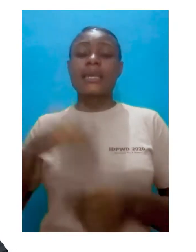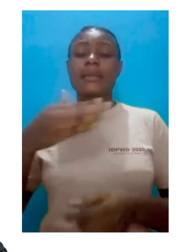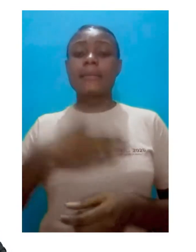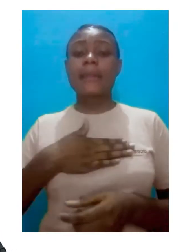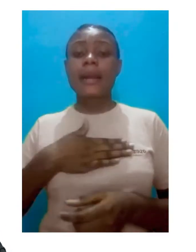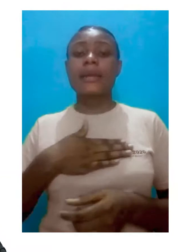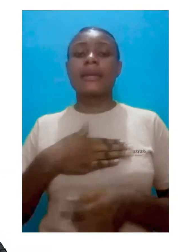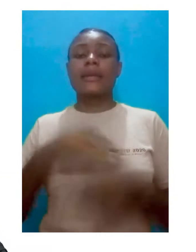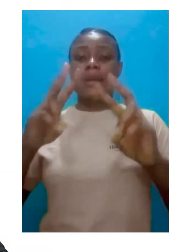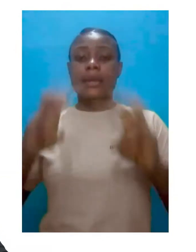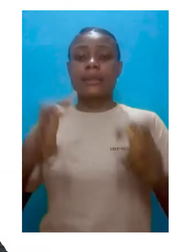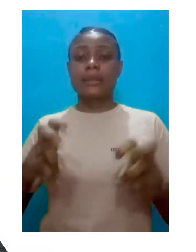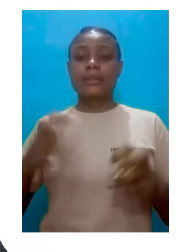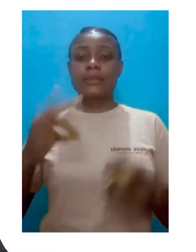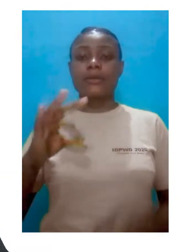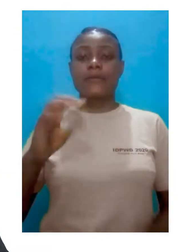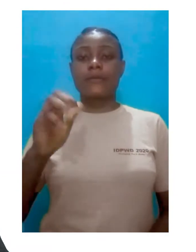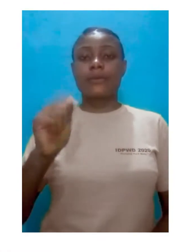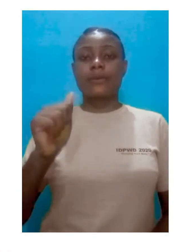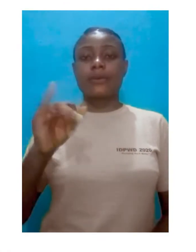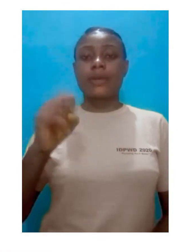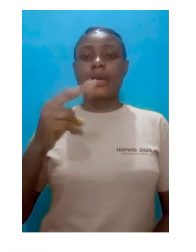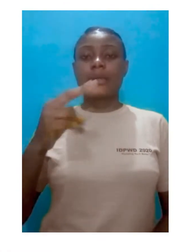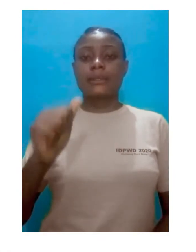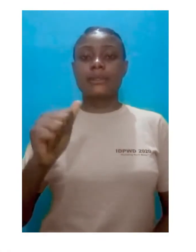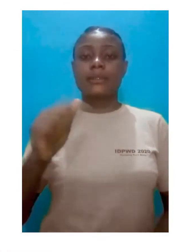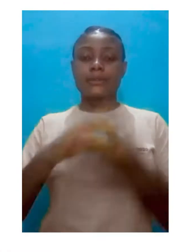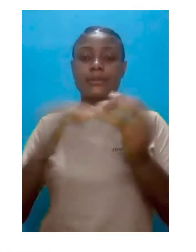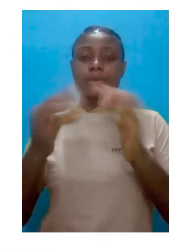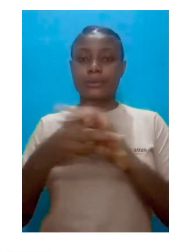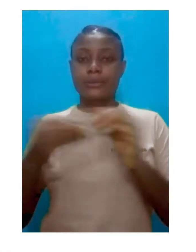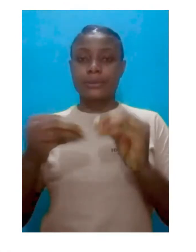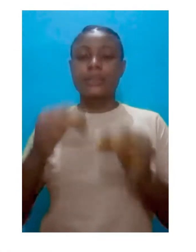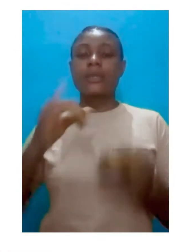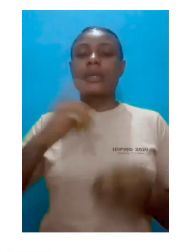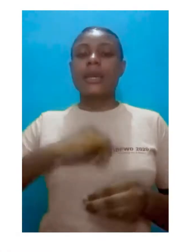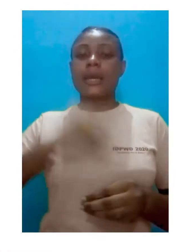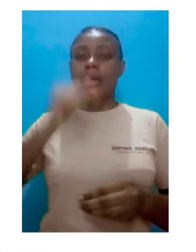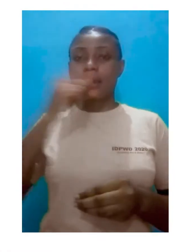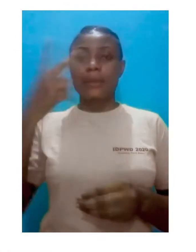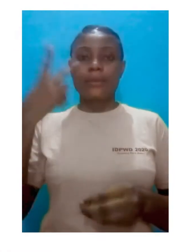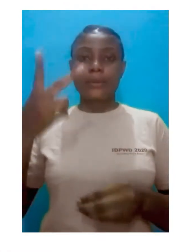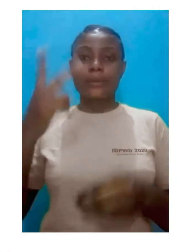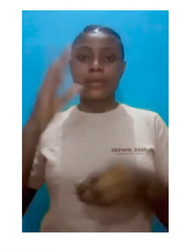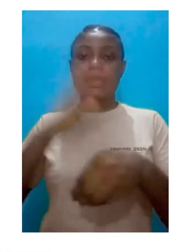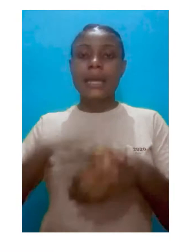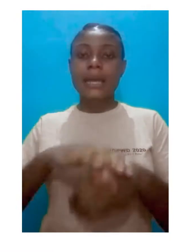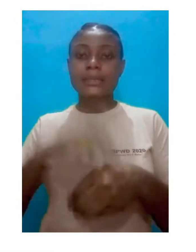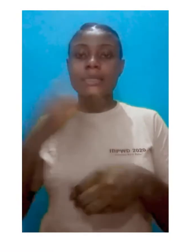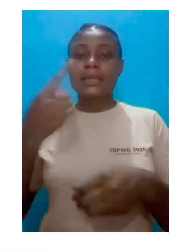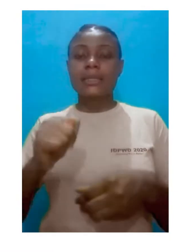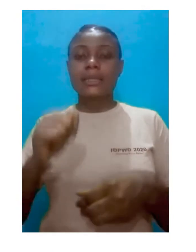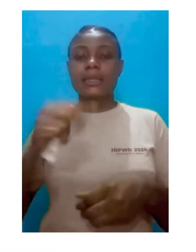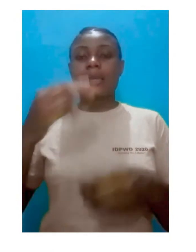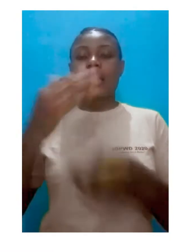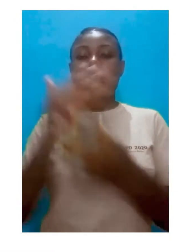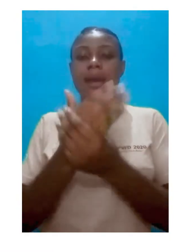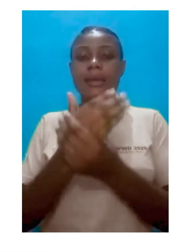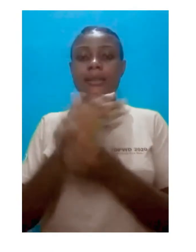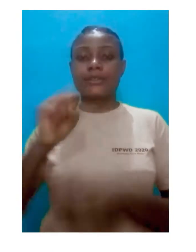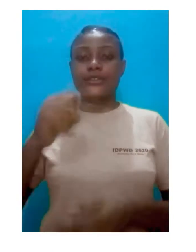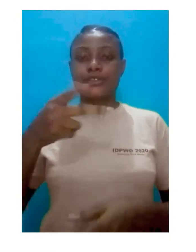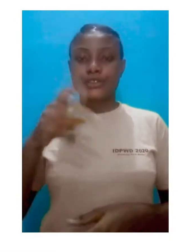us know that in my analysis of Aisha's narrative, I am looking